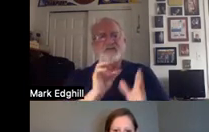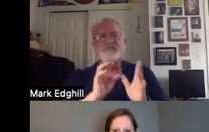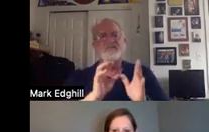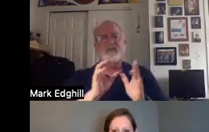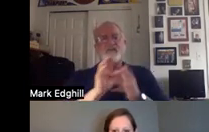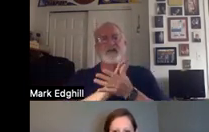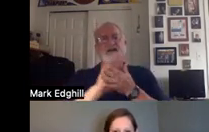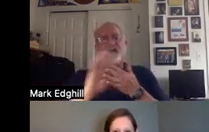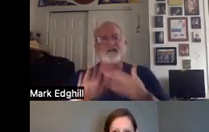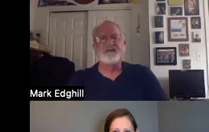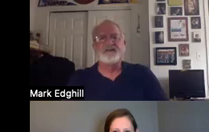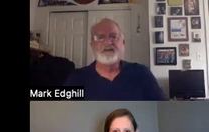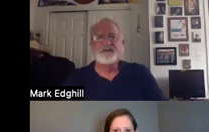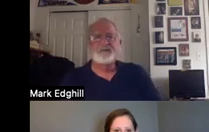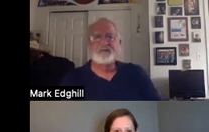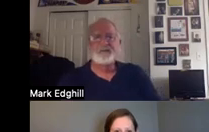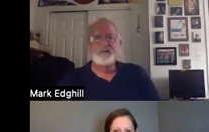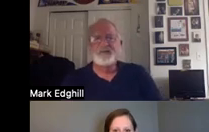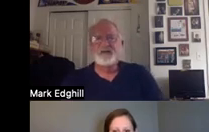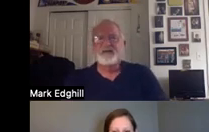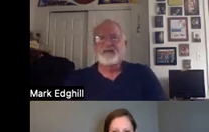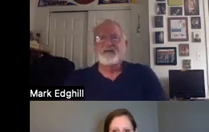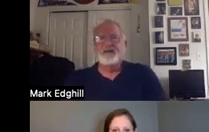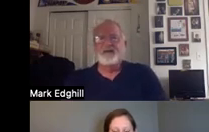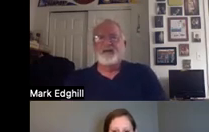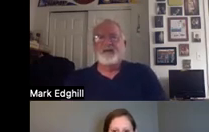wonderful. Really nice. It's just very nice.